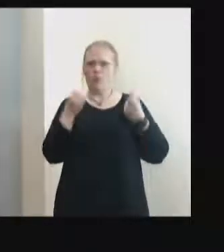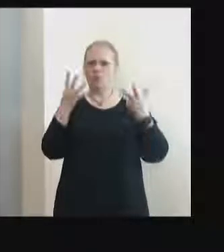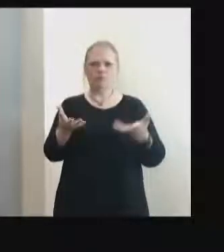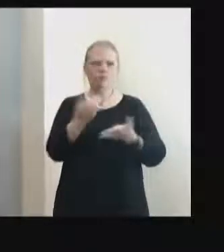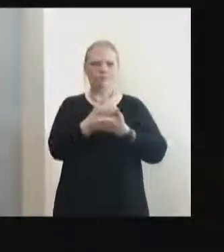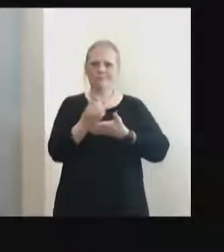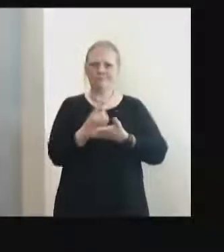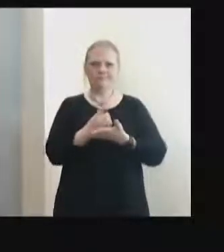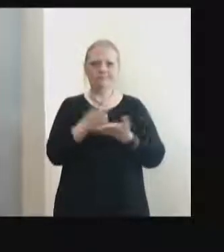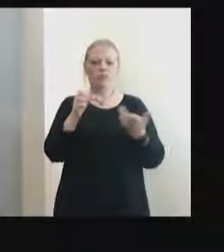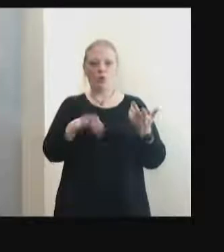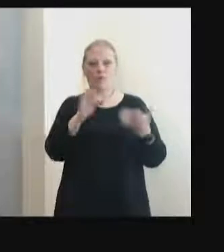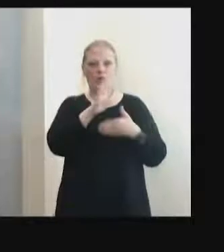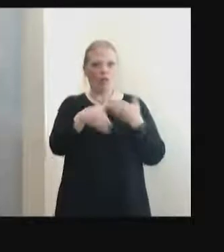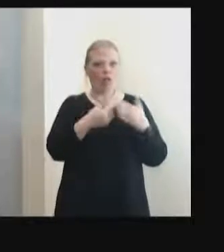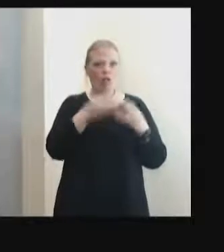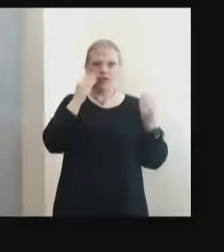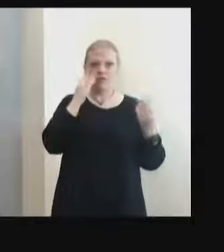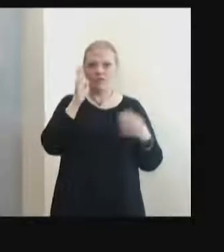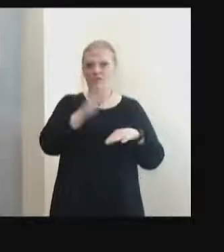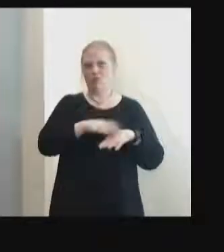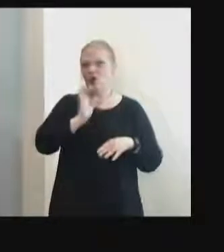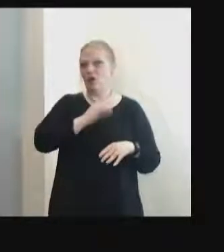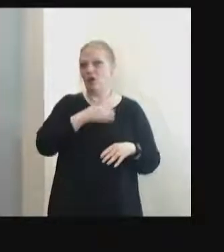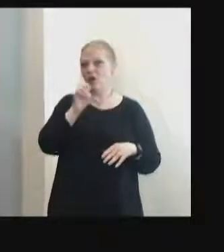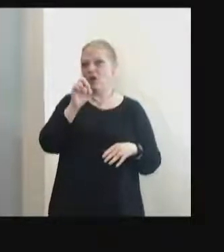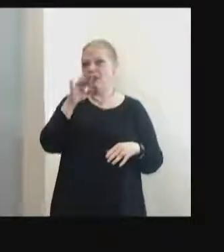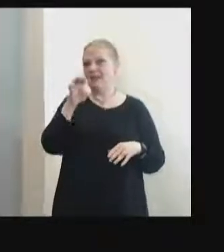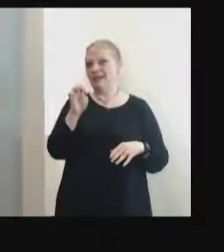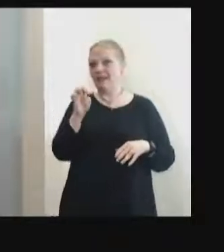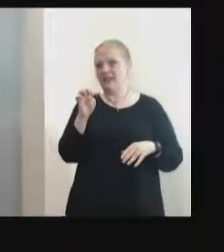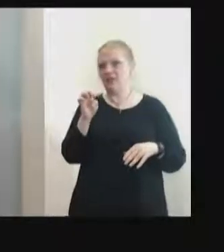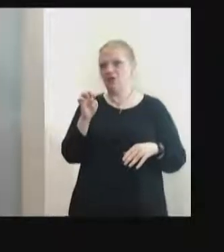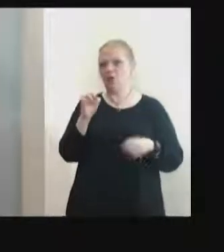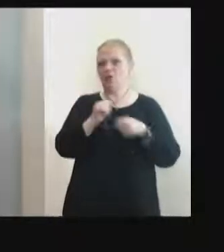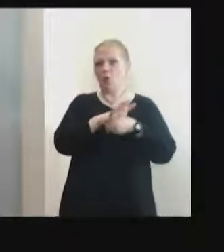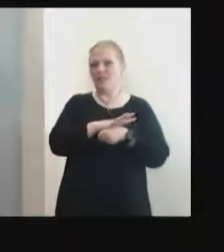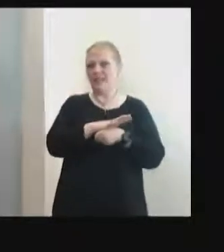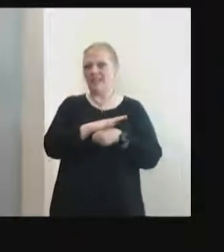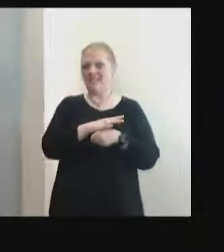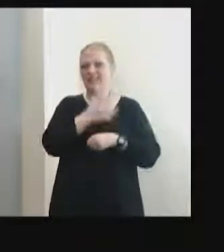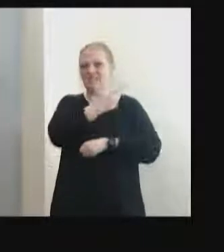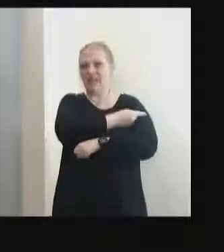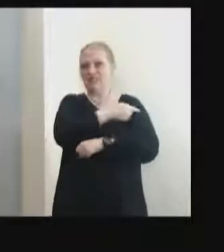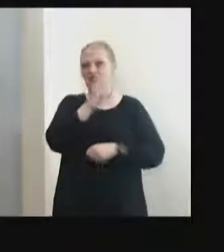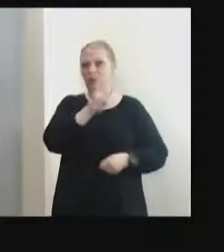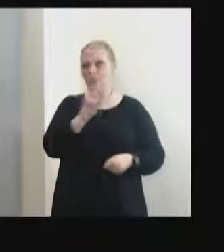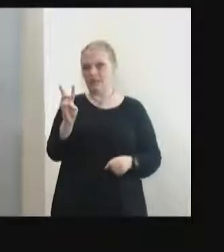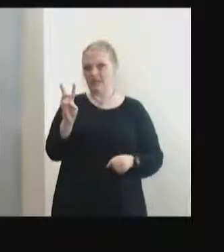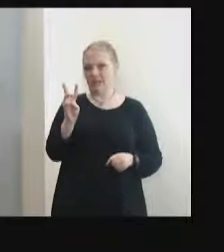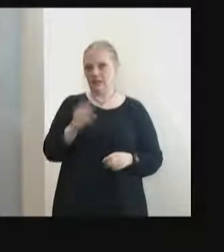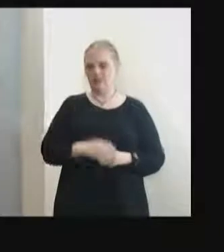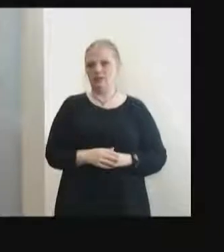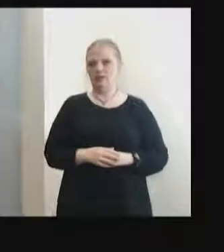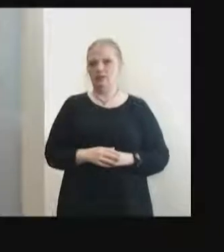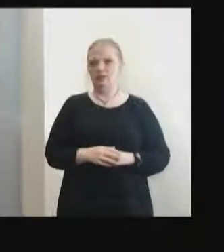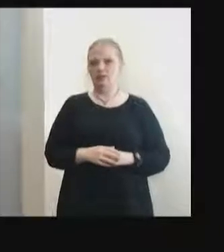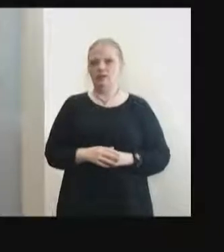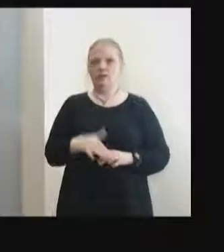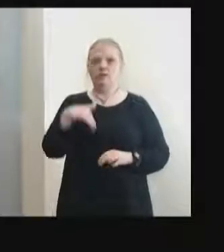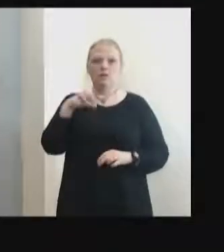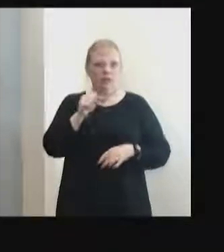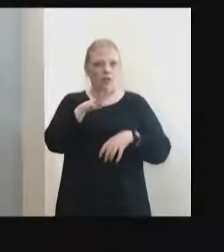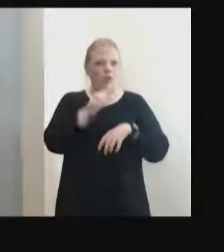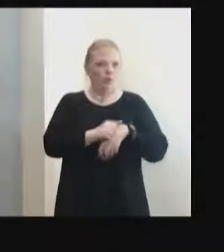week, and you can find all that out on our Erie County Health Department COVID-19 vaccine website. Although appointments are